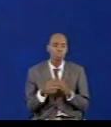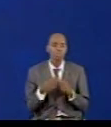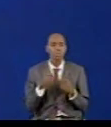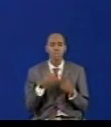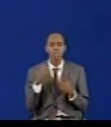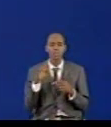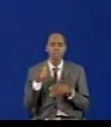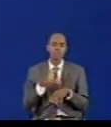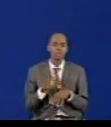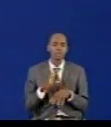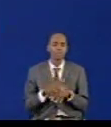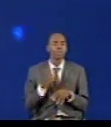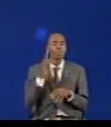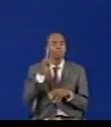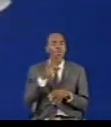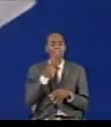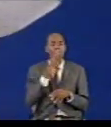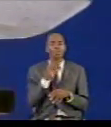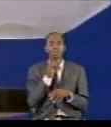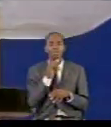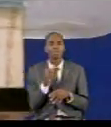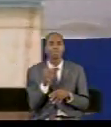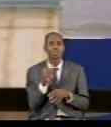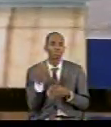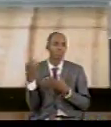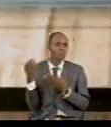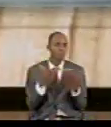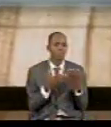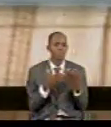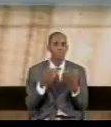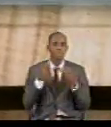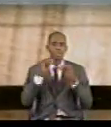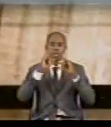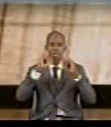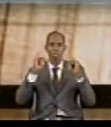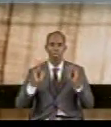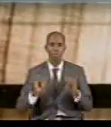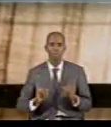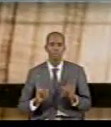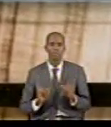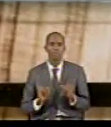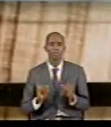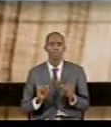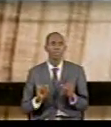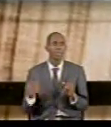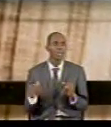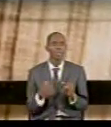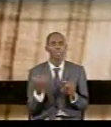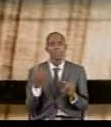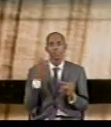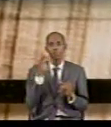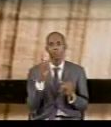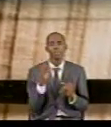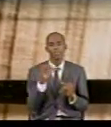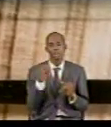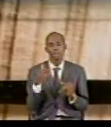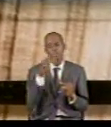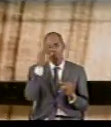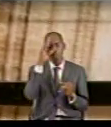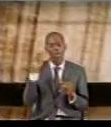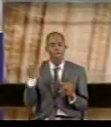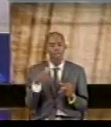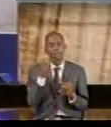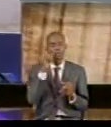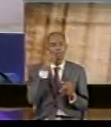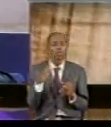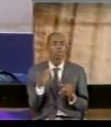not brought to the ministry to idolize any man or idolize any woman, or to